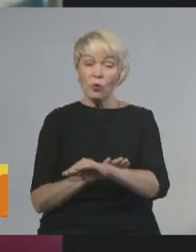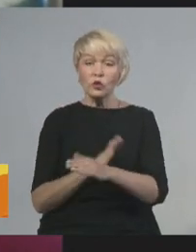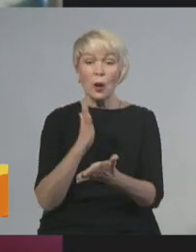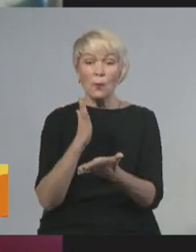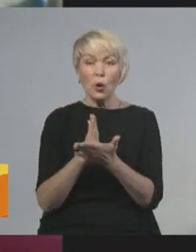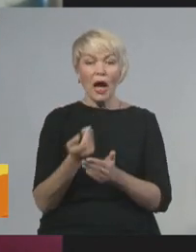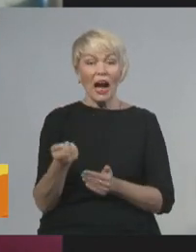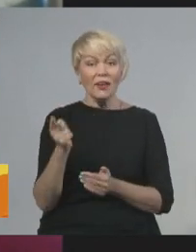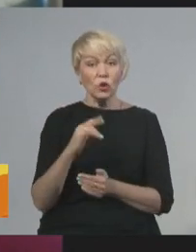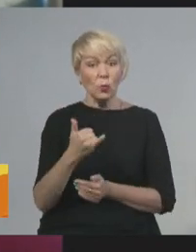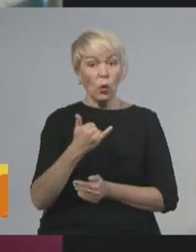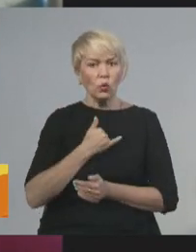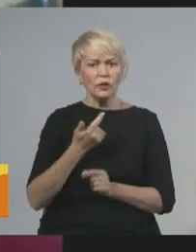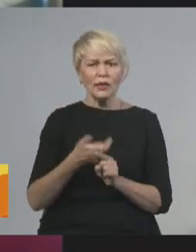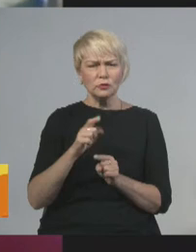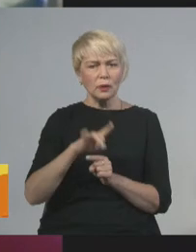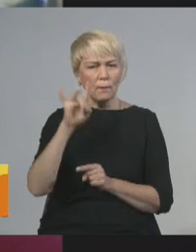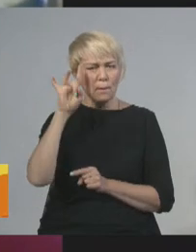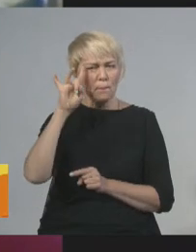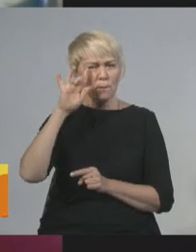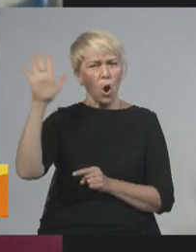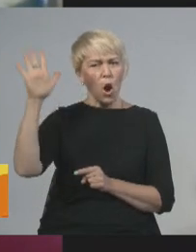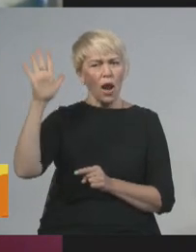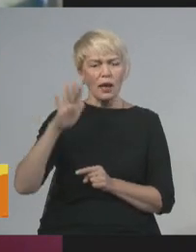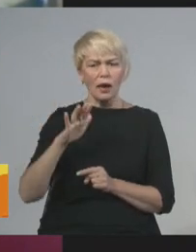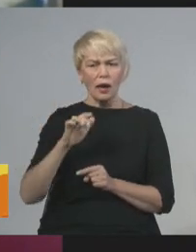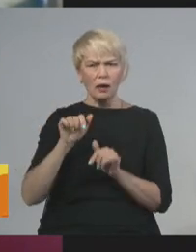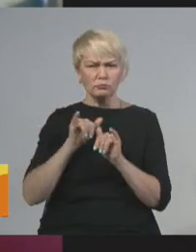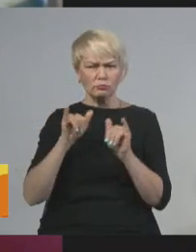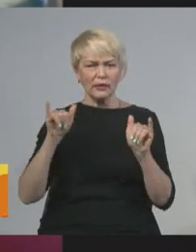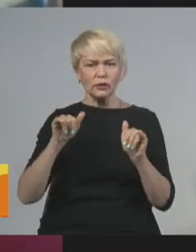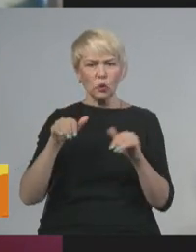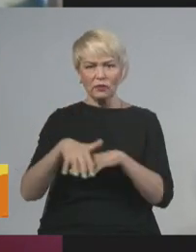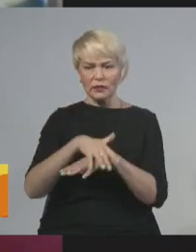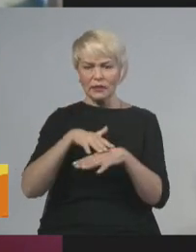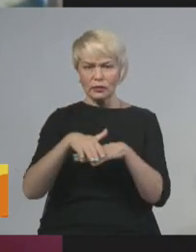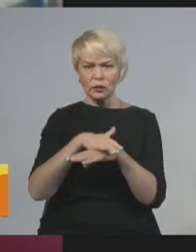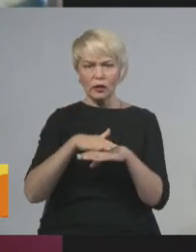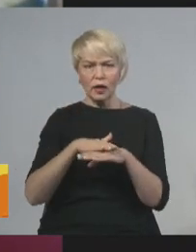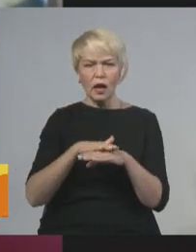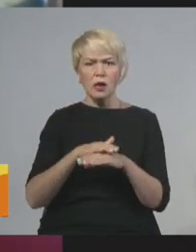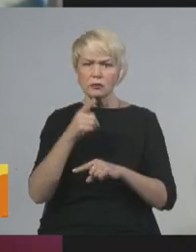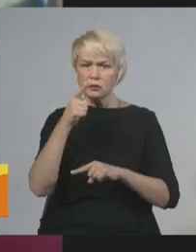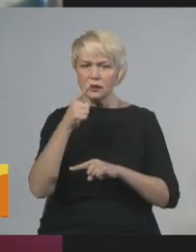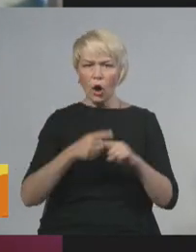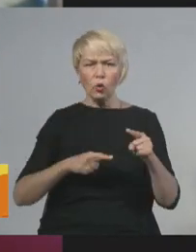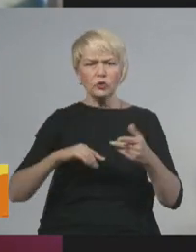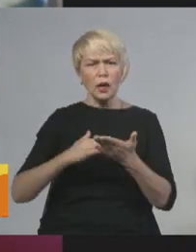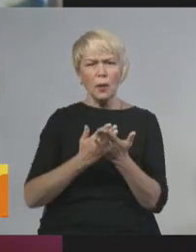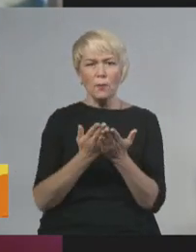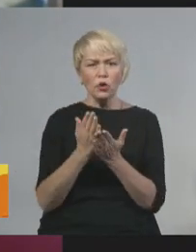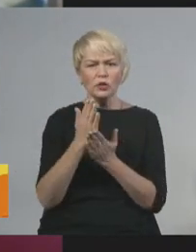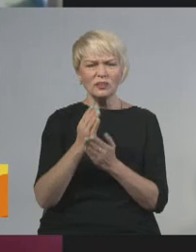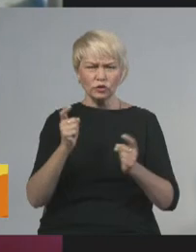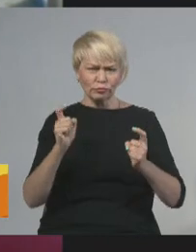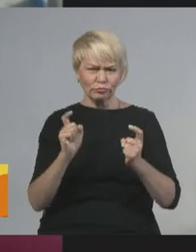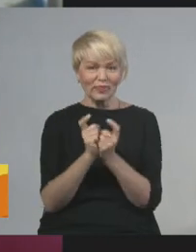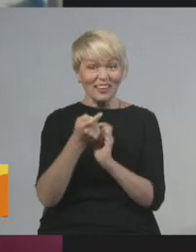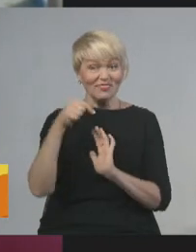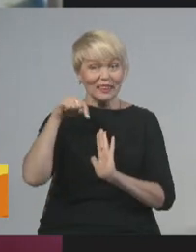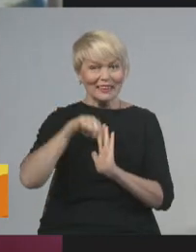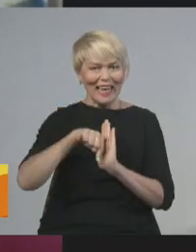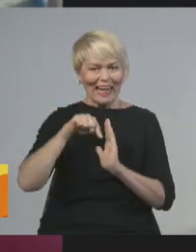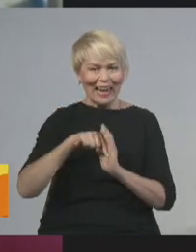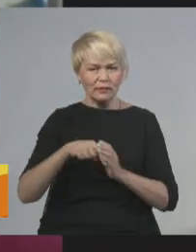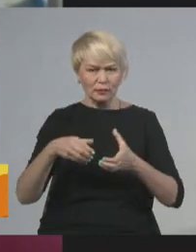polarized society now extremely deep political conflict within the country so we have two uh groups of